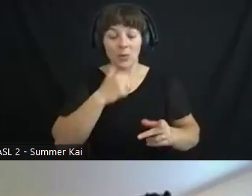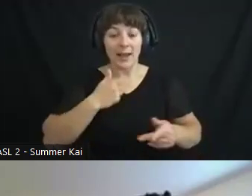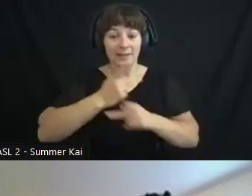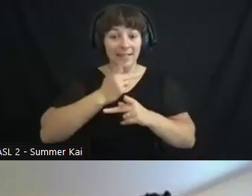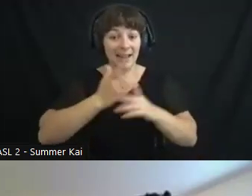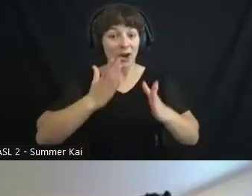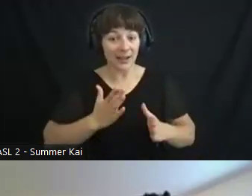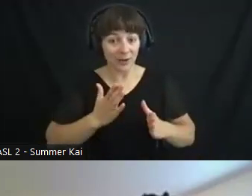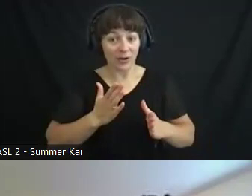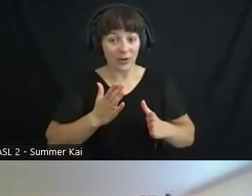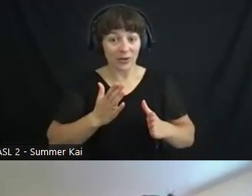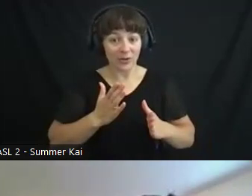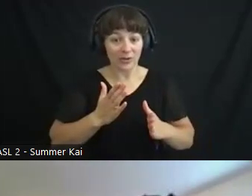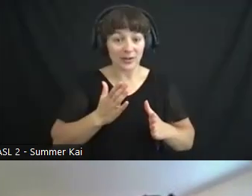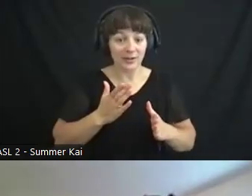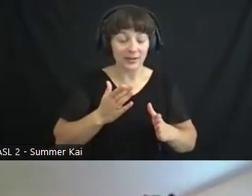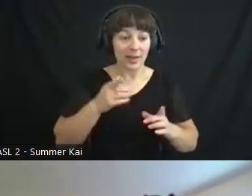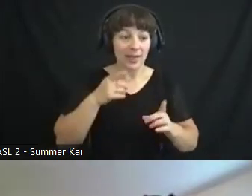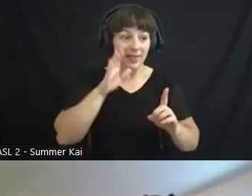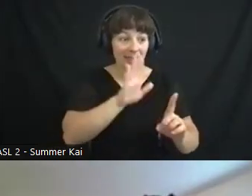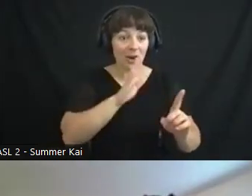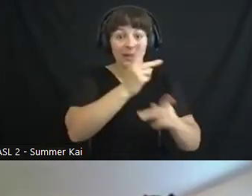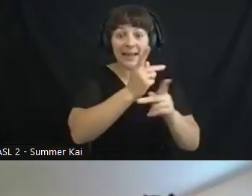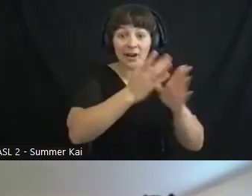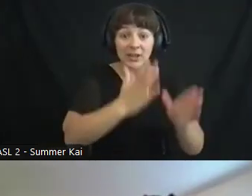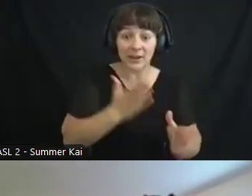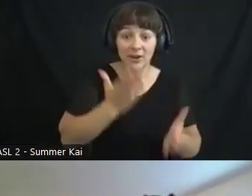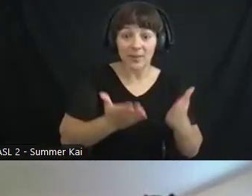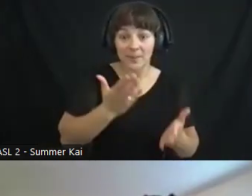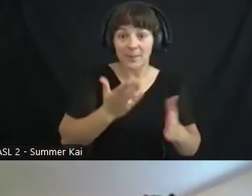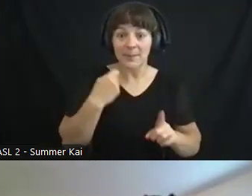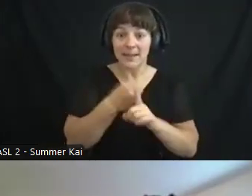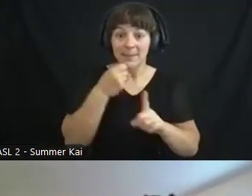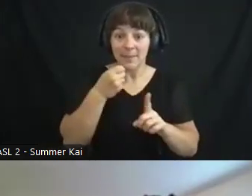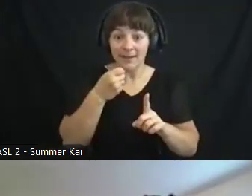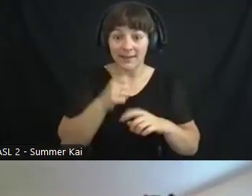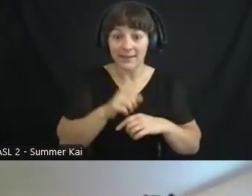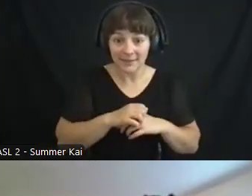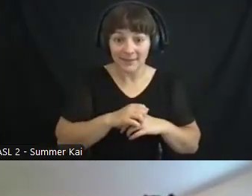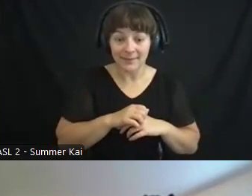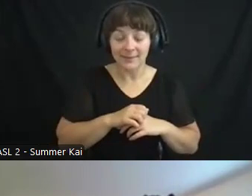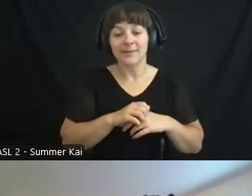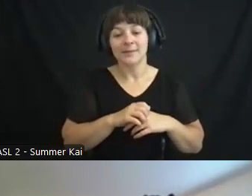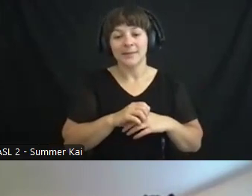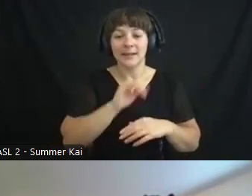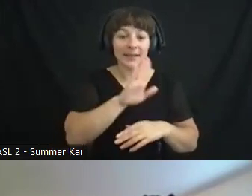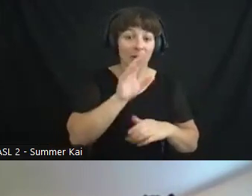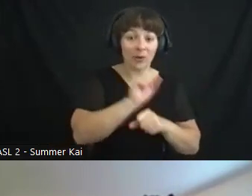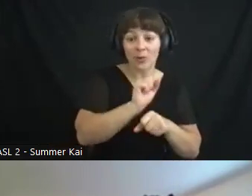caregivers that are in this situation of, work and background.